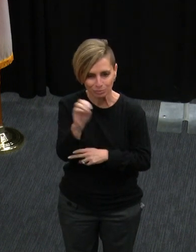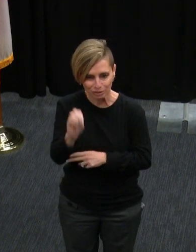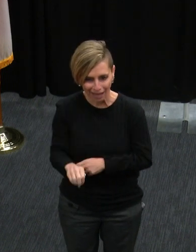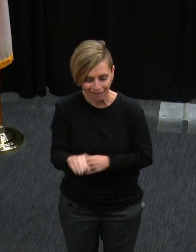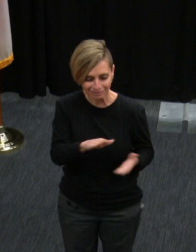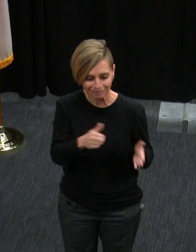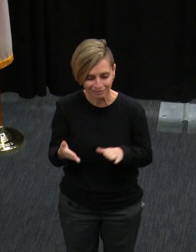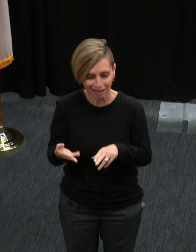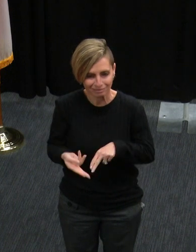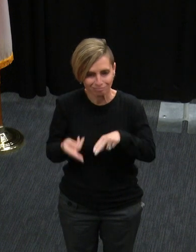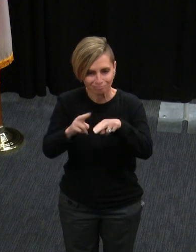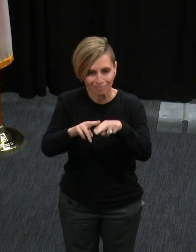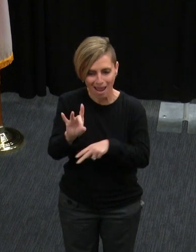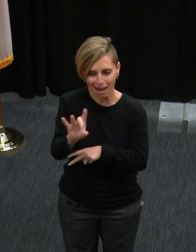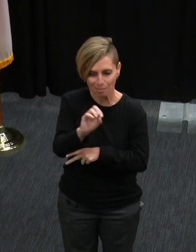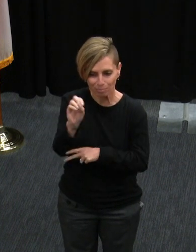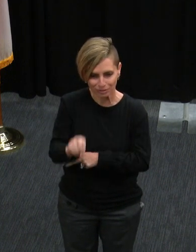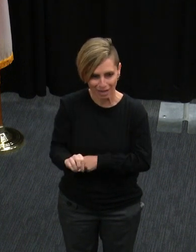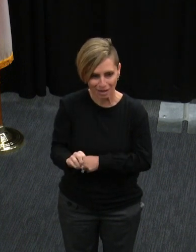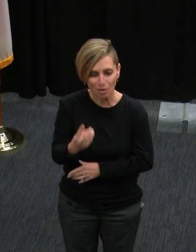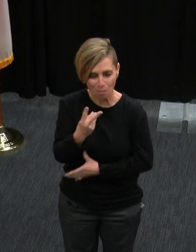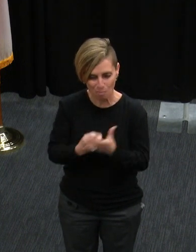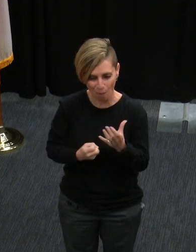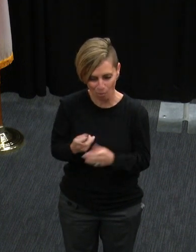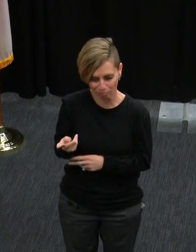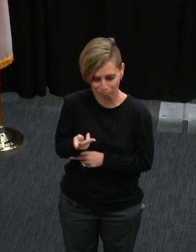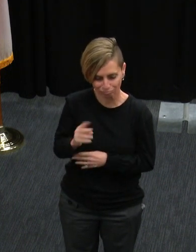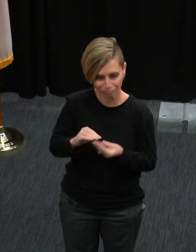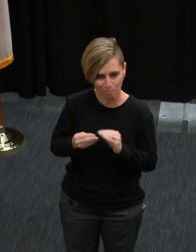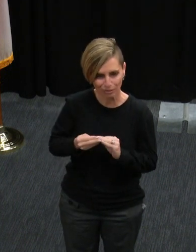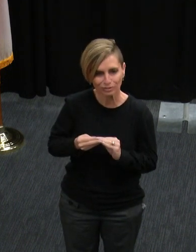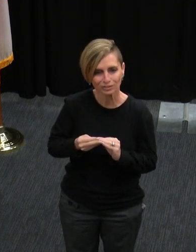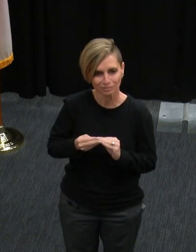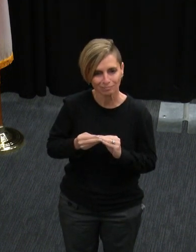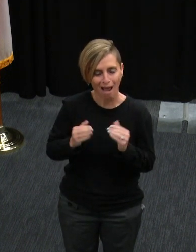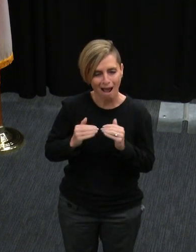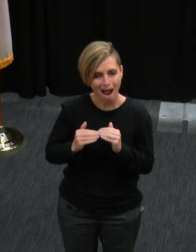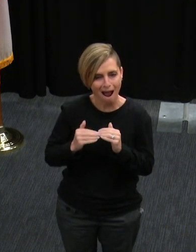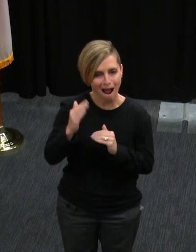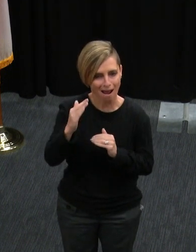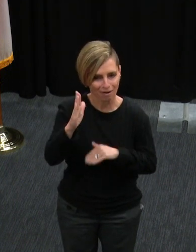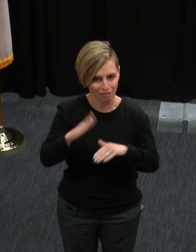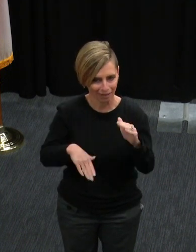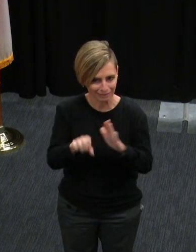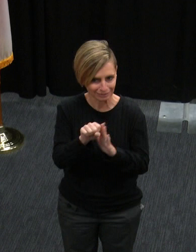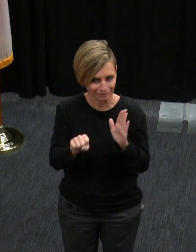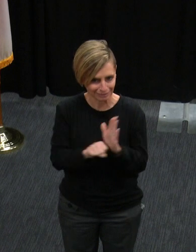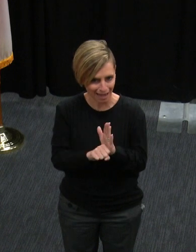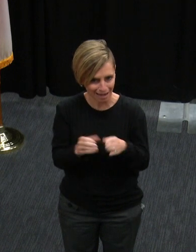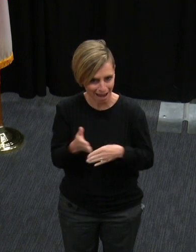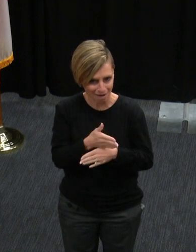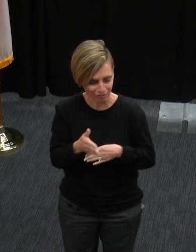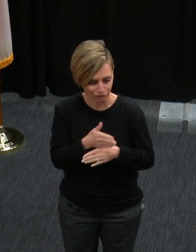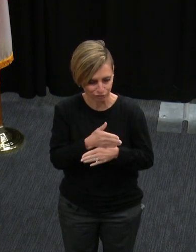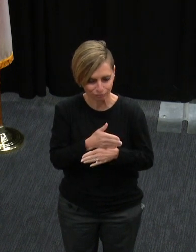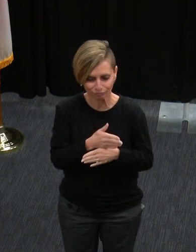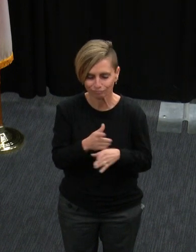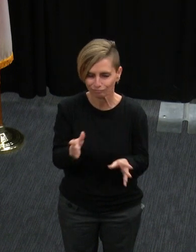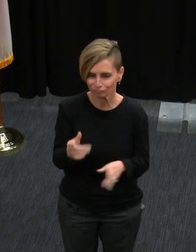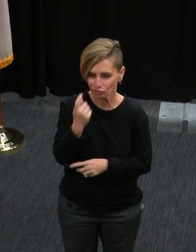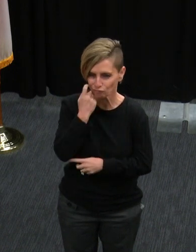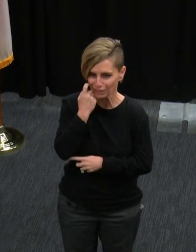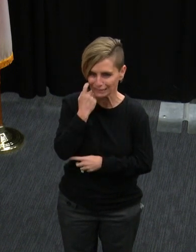8%. Both of these are higher than the state average. Looking at the 14-day averages, our communities